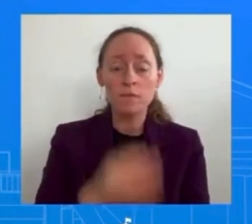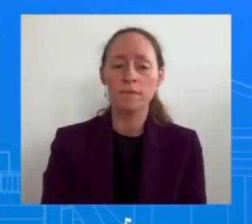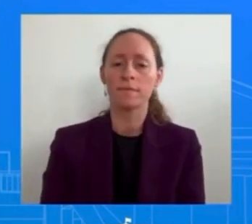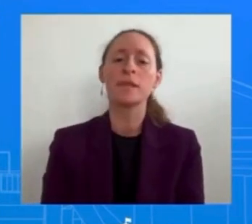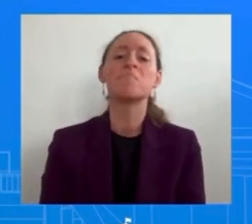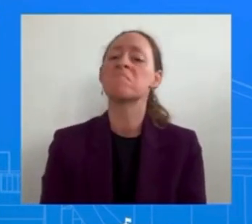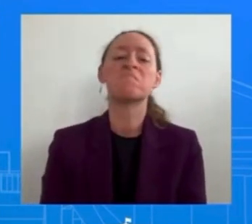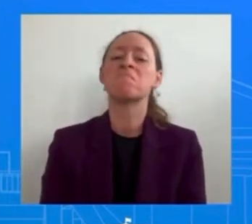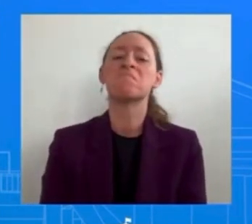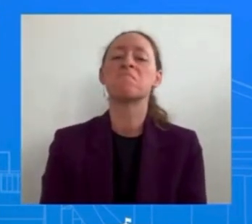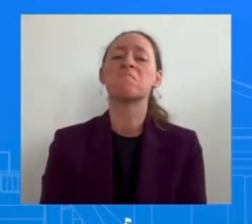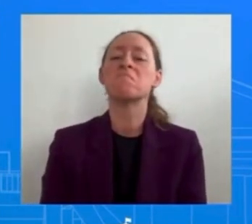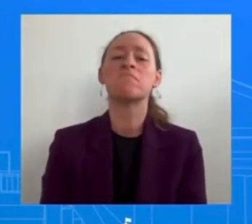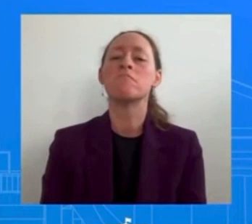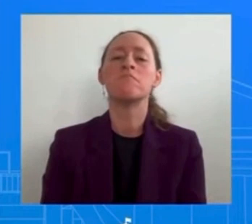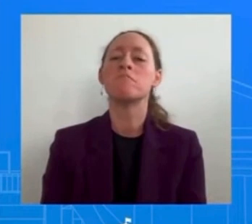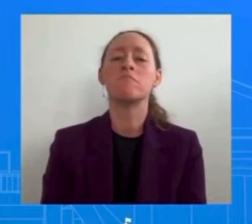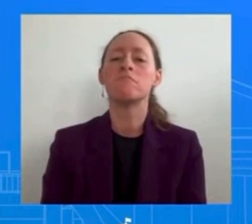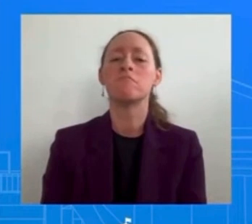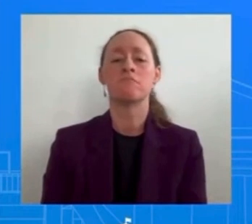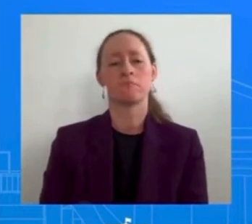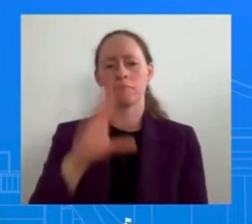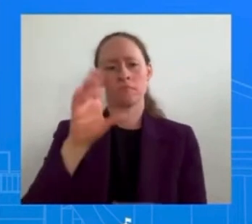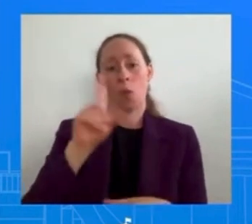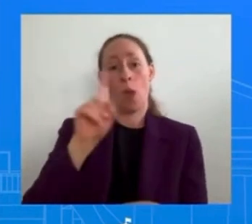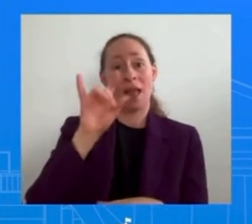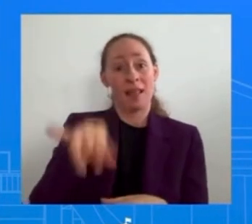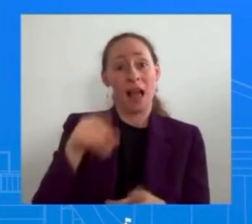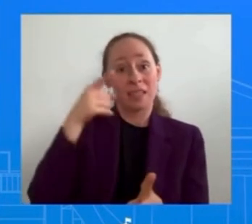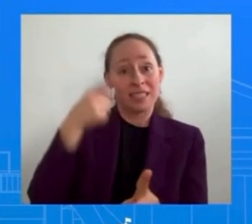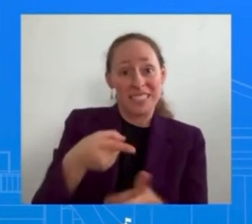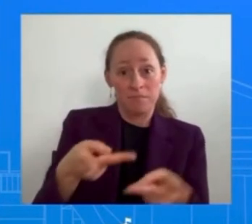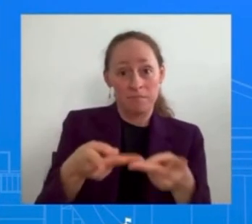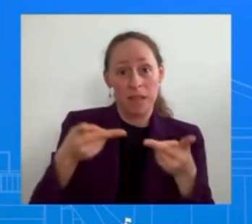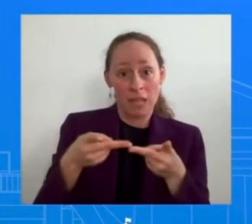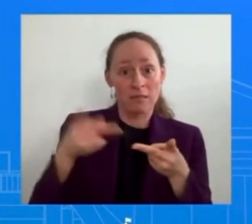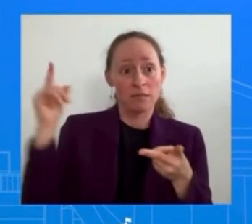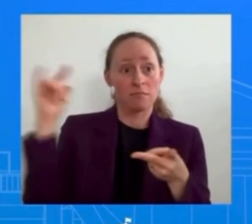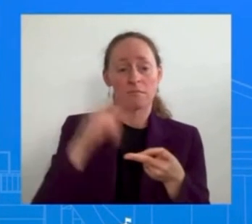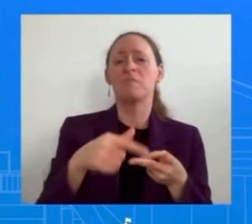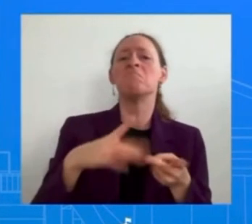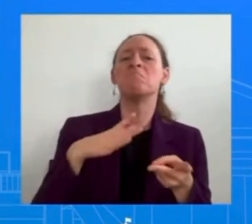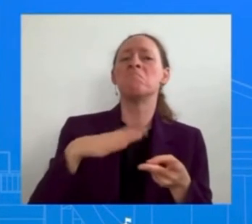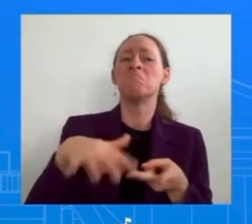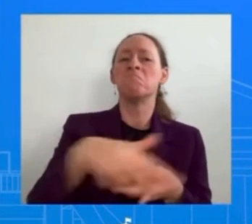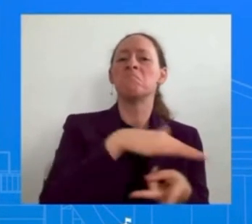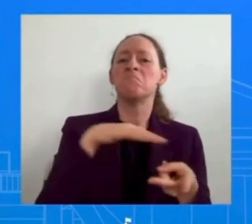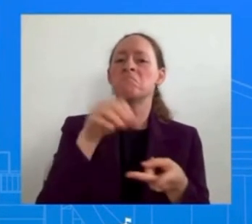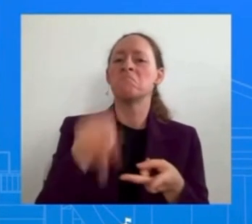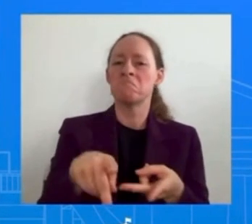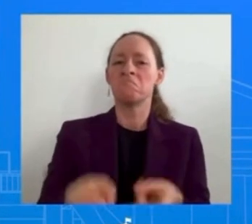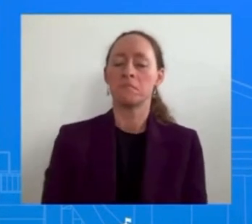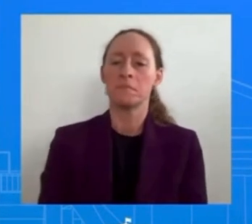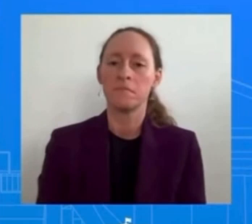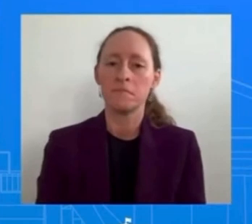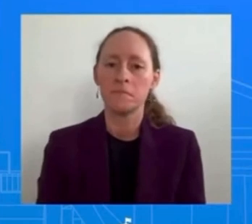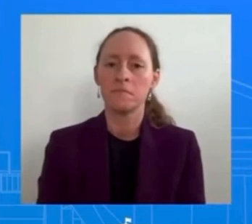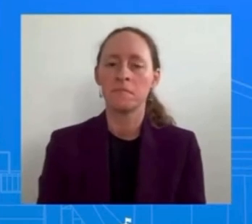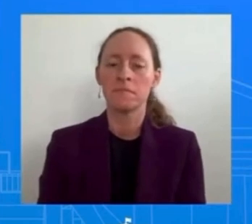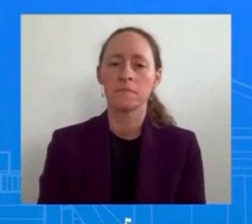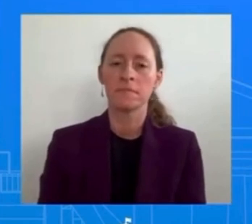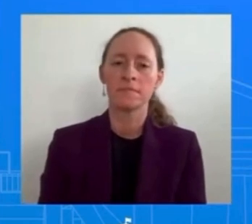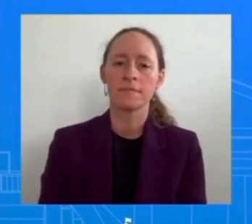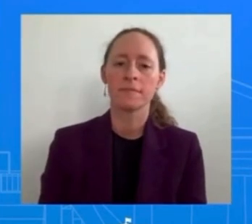On the monetary assistance that's available, this critical need assistance, I believe that's just a one-time per household payment. It's intended for